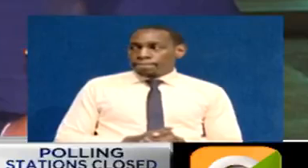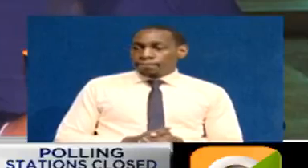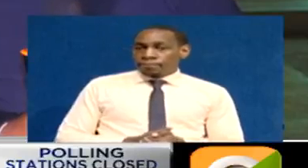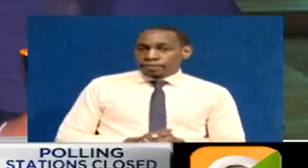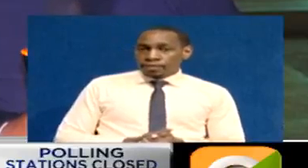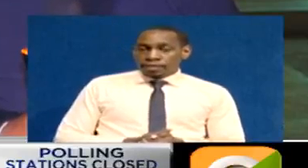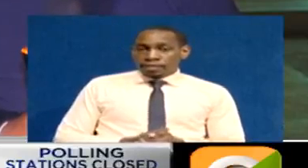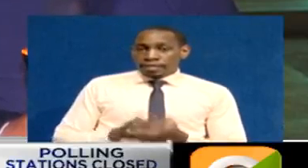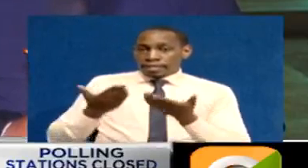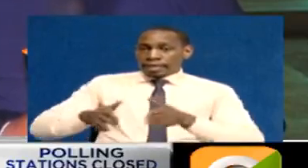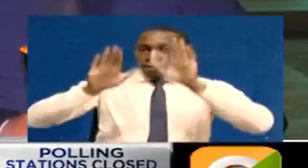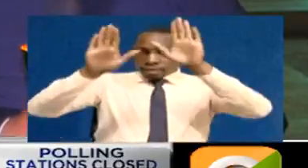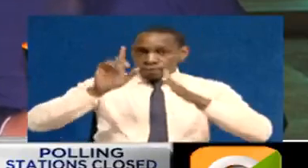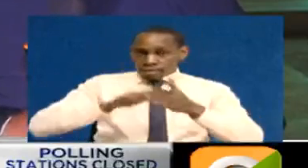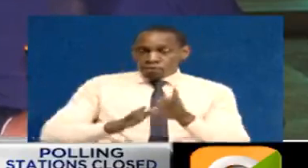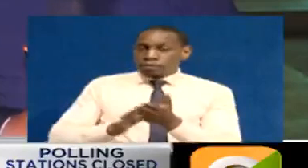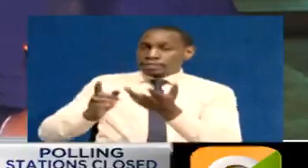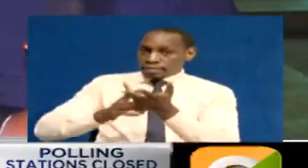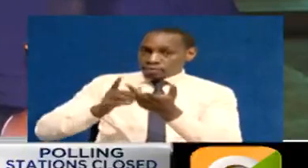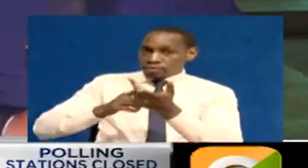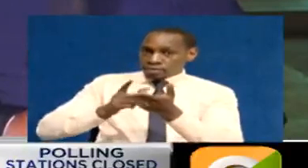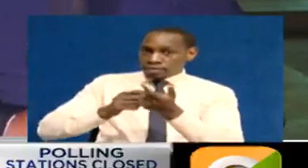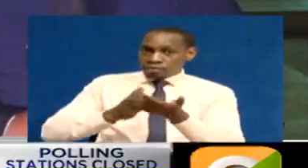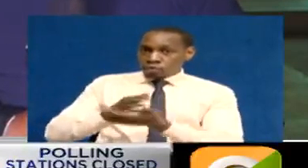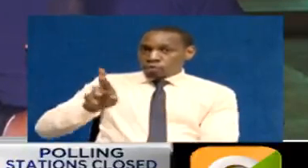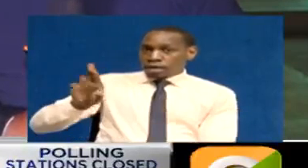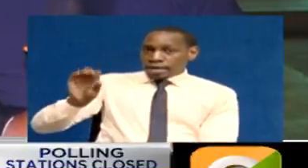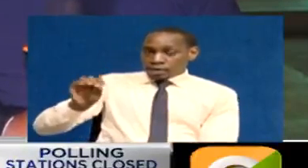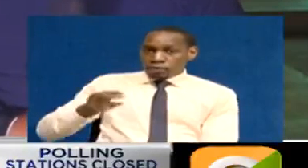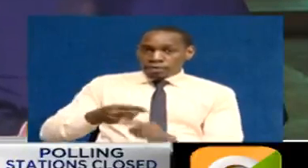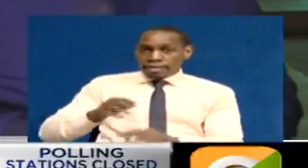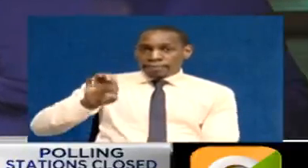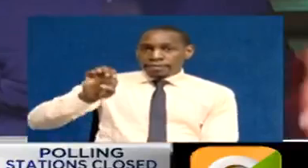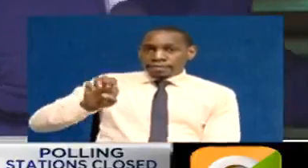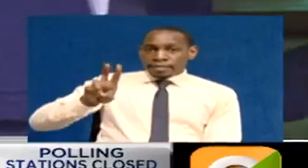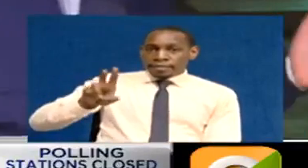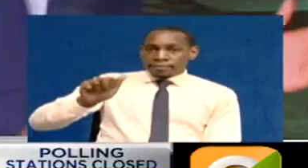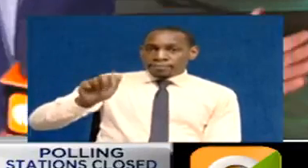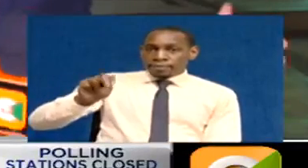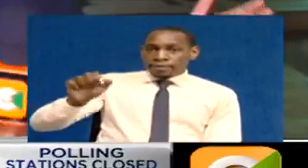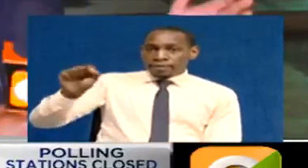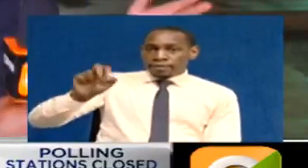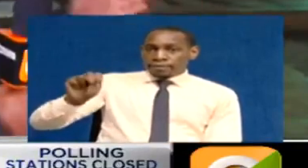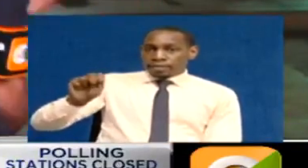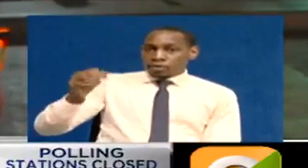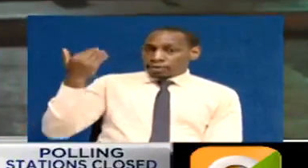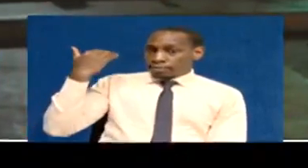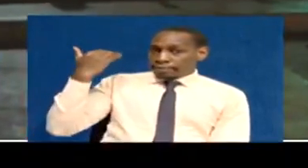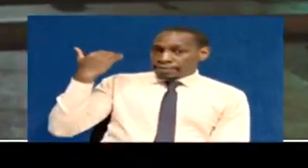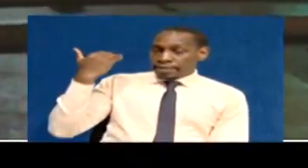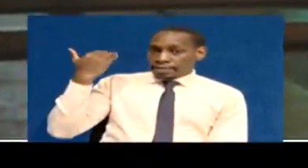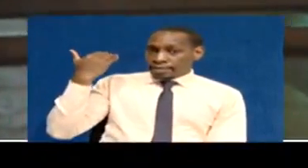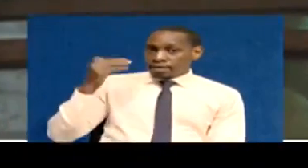Yvonne, it's now all about the count, which is being conducted by the returning officer, Evanson Gedenji. And just behind me, Yvonne, there